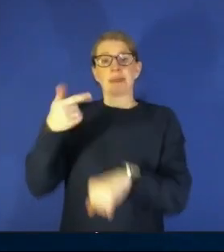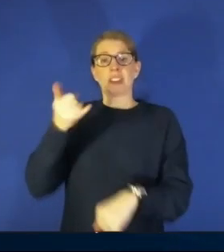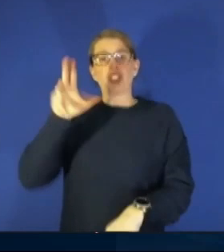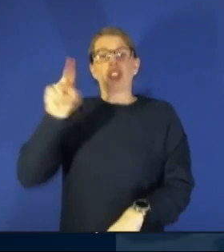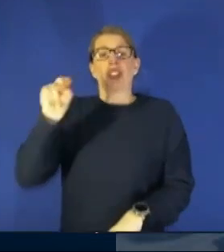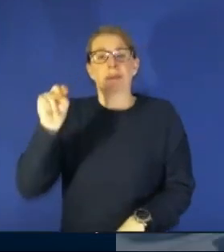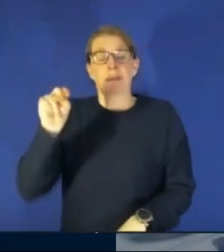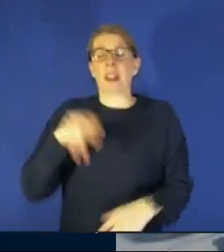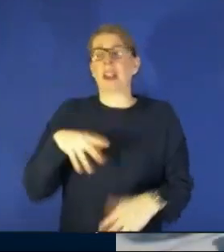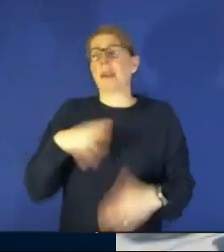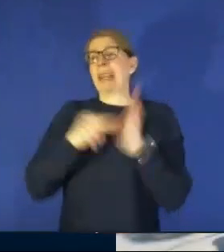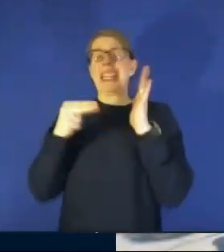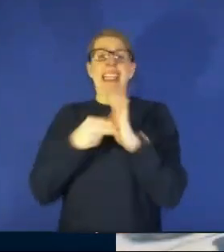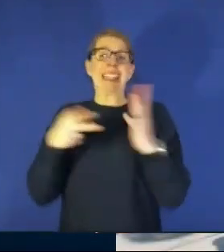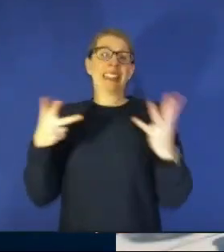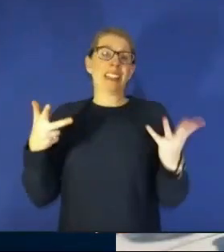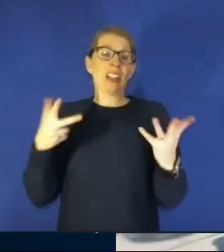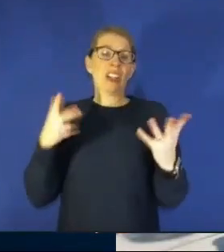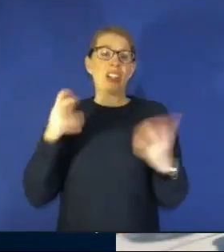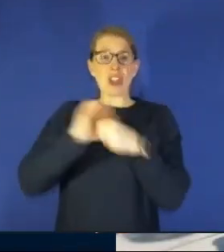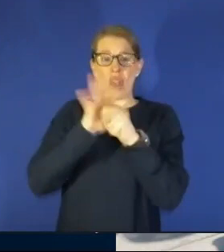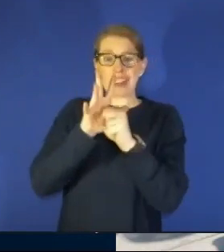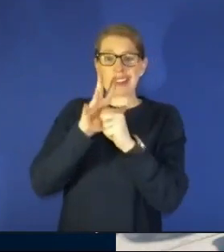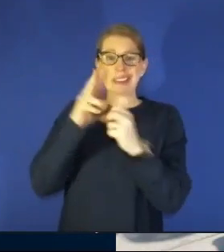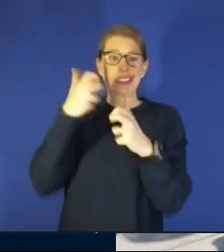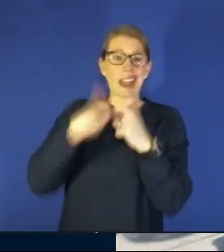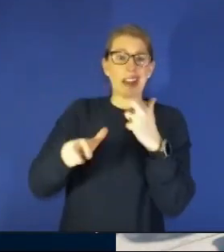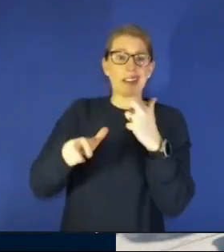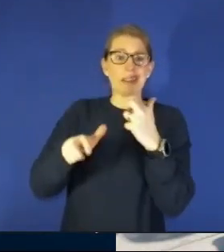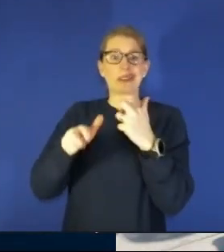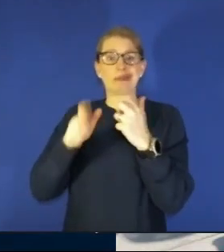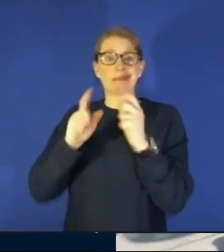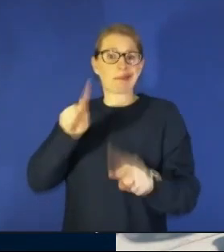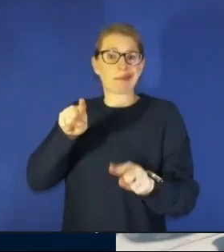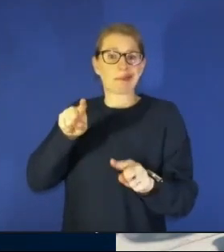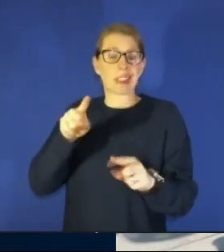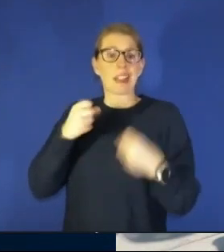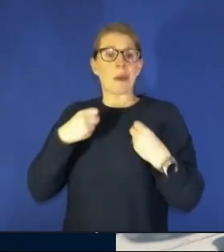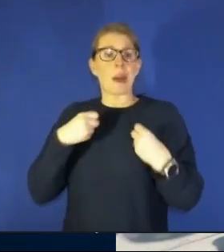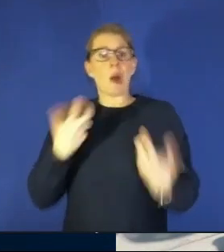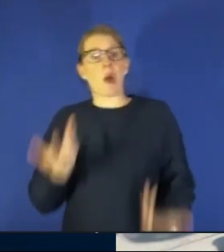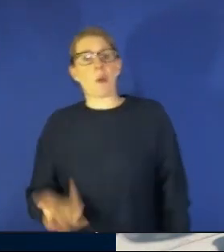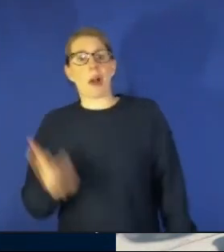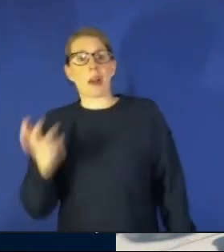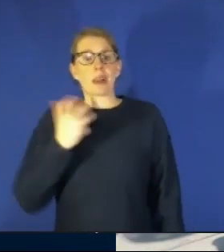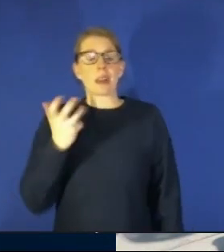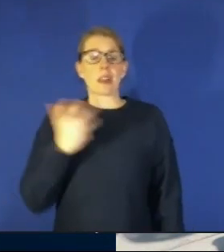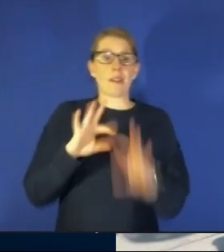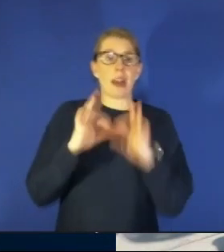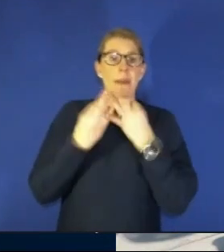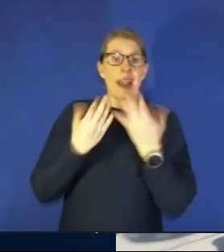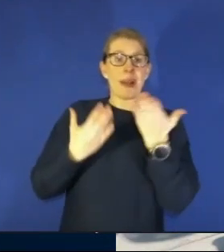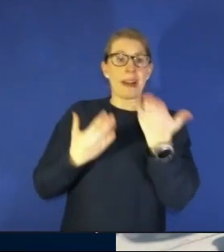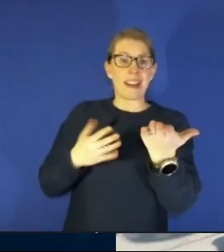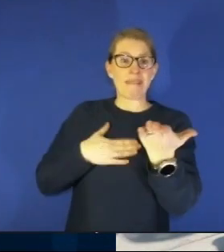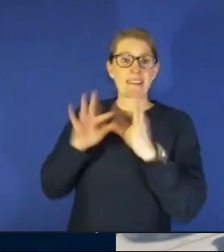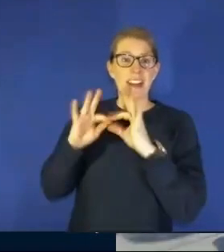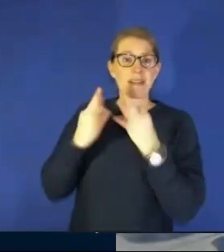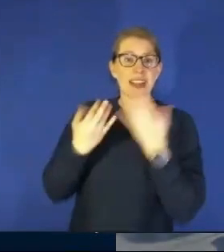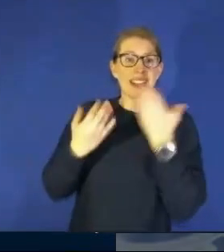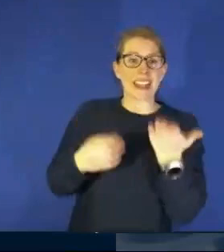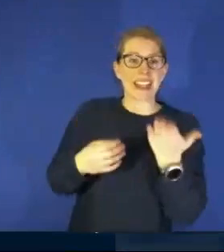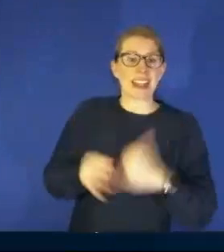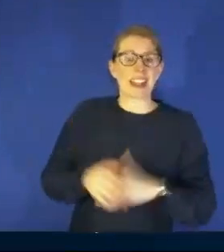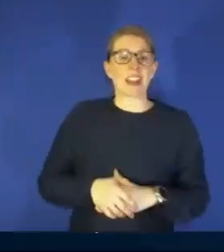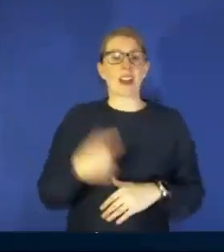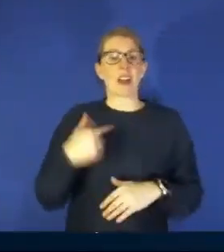right? But in general, I've spent a lot of time, oh boy, there we are. This is a nice biking. This is my family, and we are